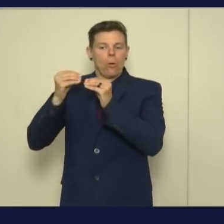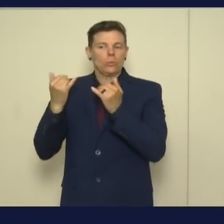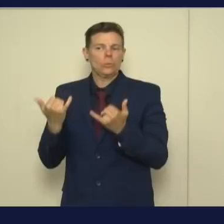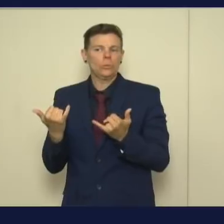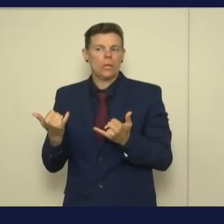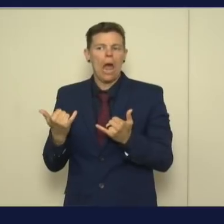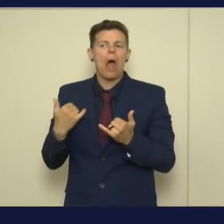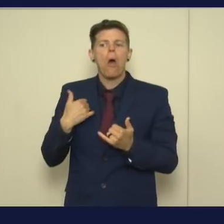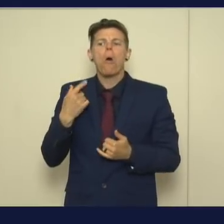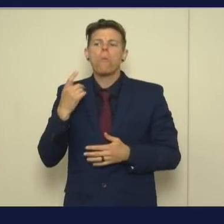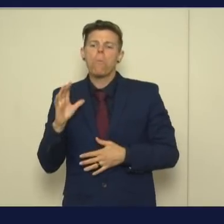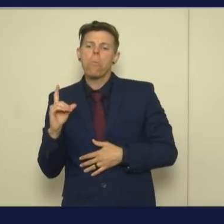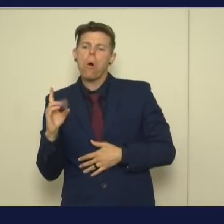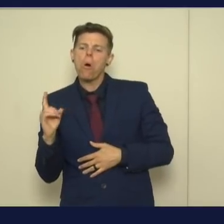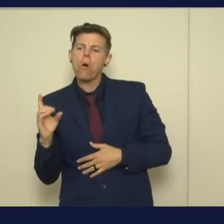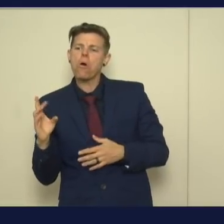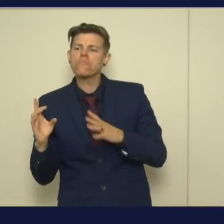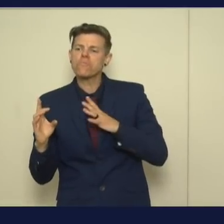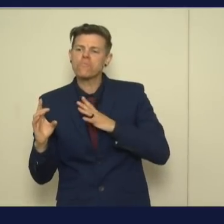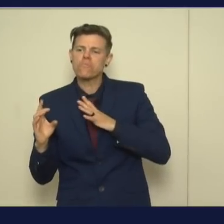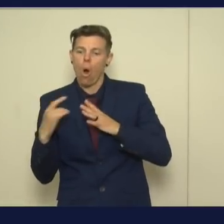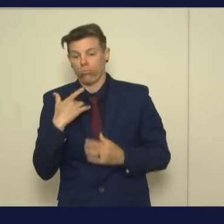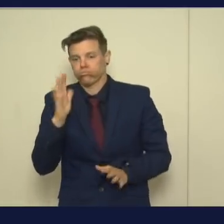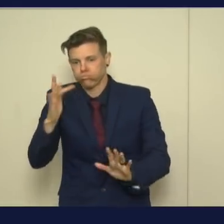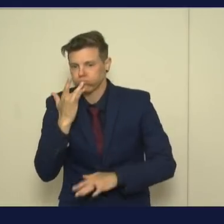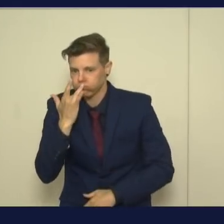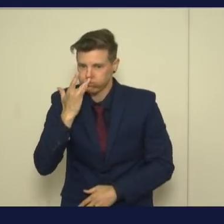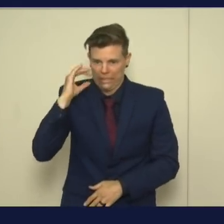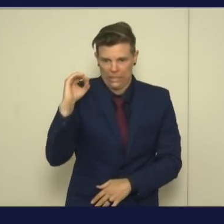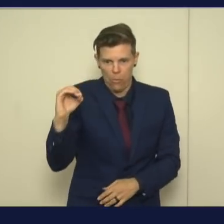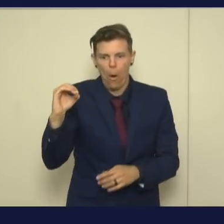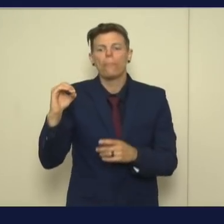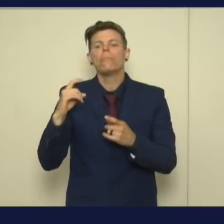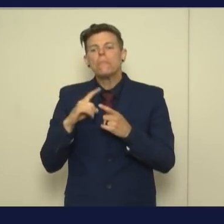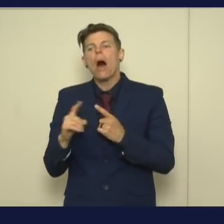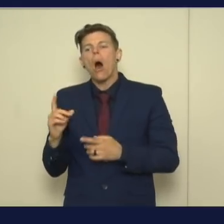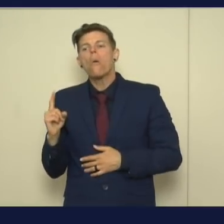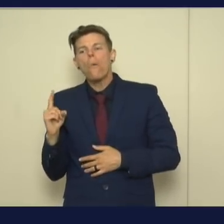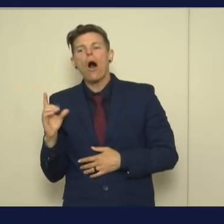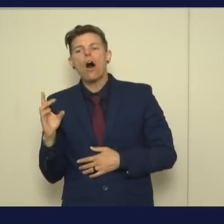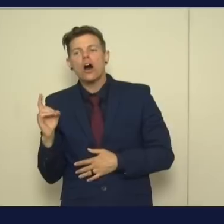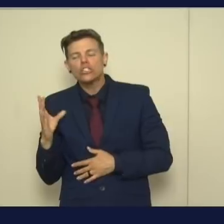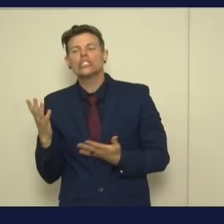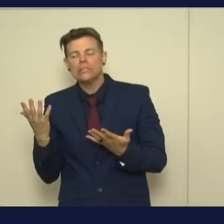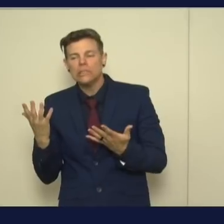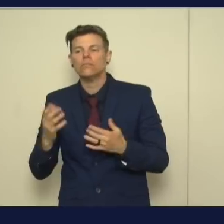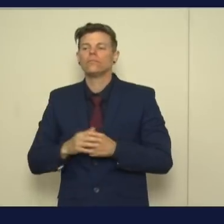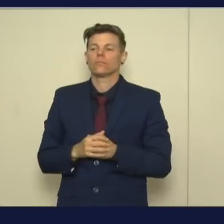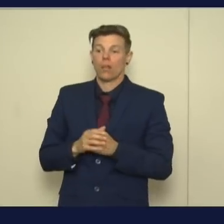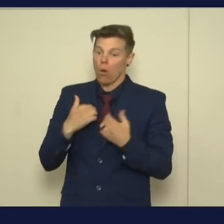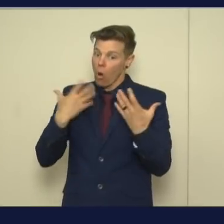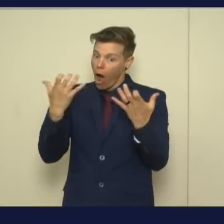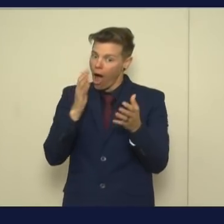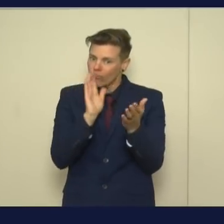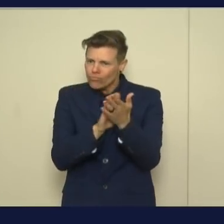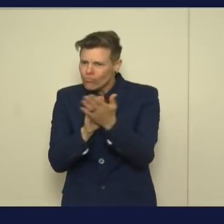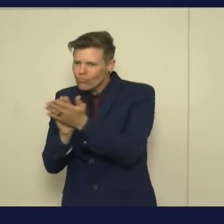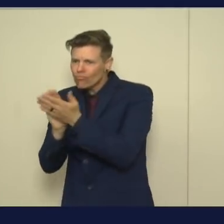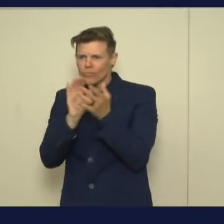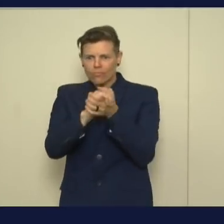frankly, I'd love to have 0 cases. Congratulations to the Navajo Nation who reported that, I think, yesterday.